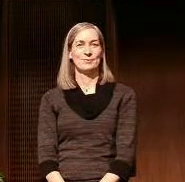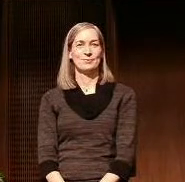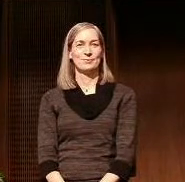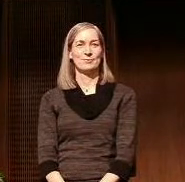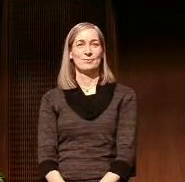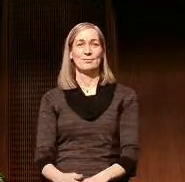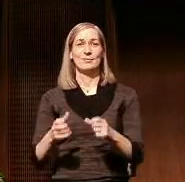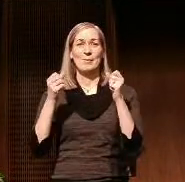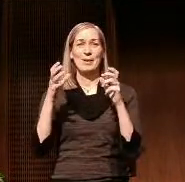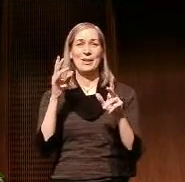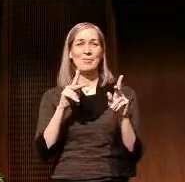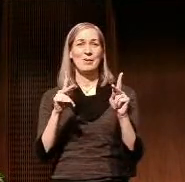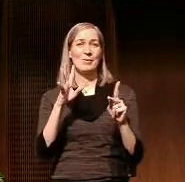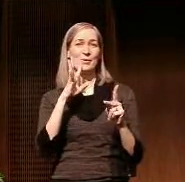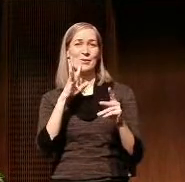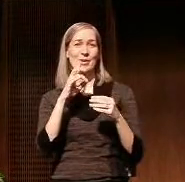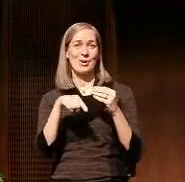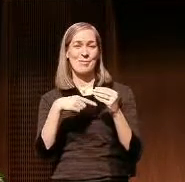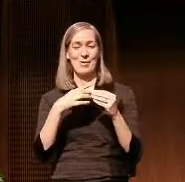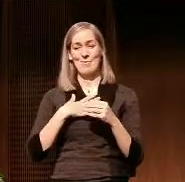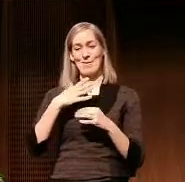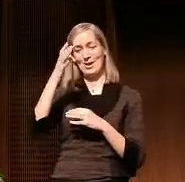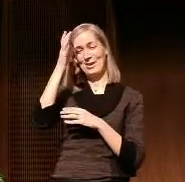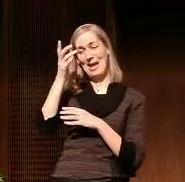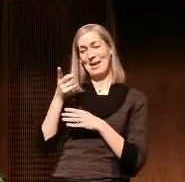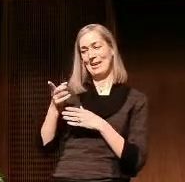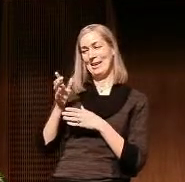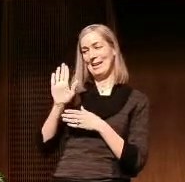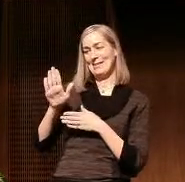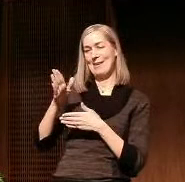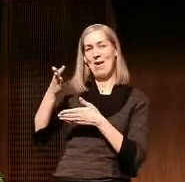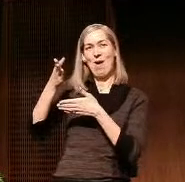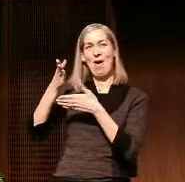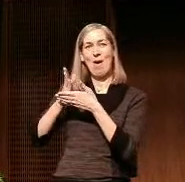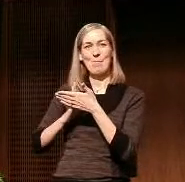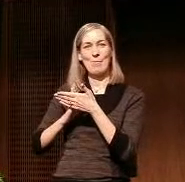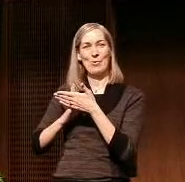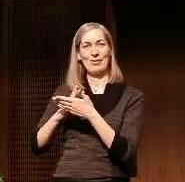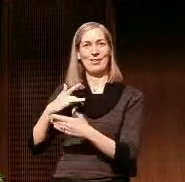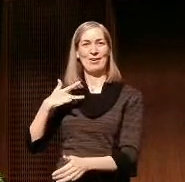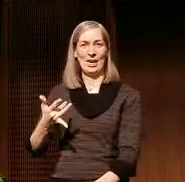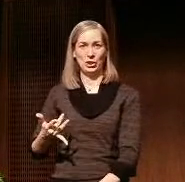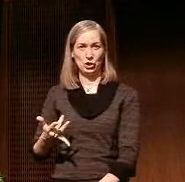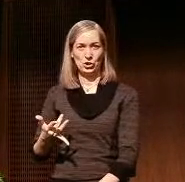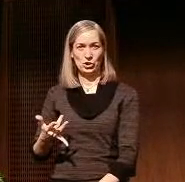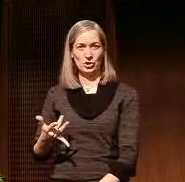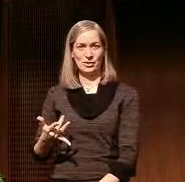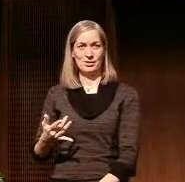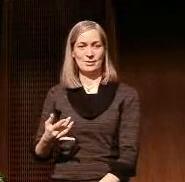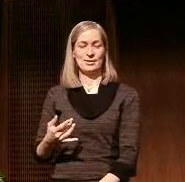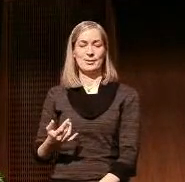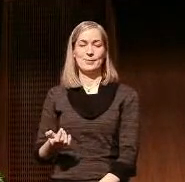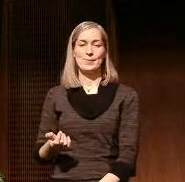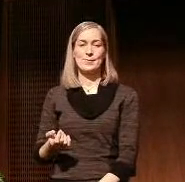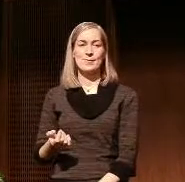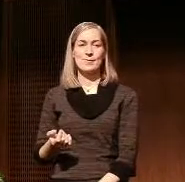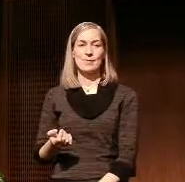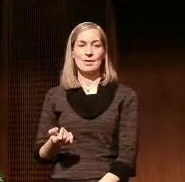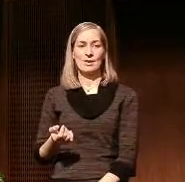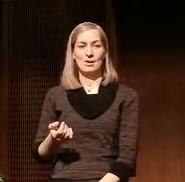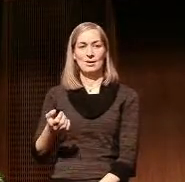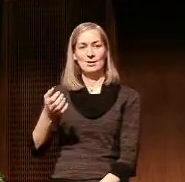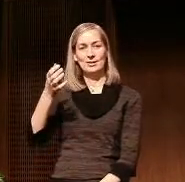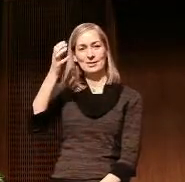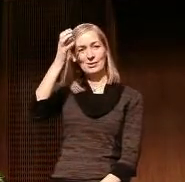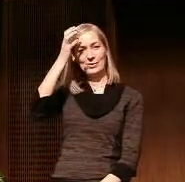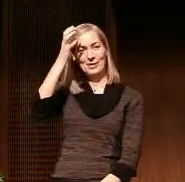There's been a lot of folks talk about the humble nature of my dad. Well, there's an easy explanation for it. Dad just didn't